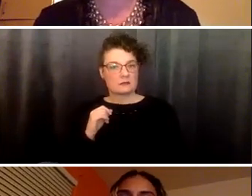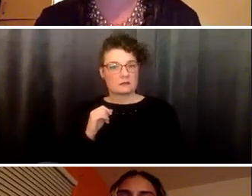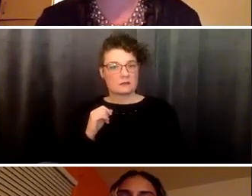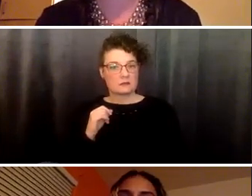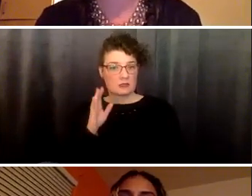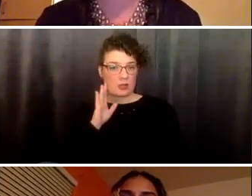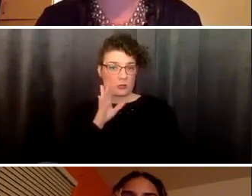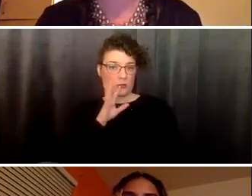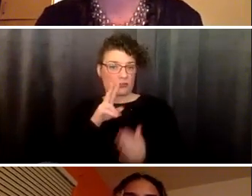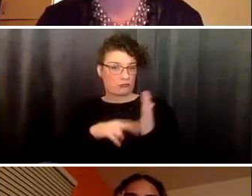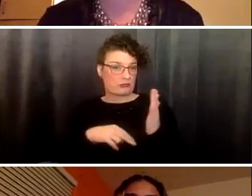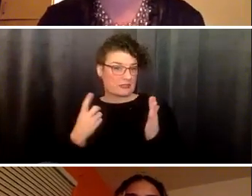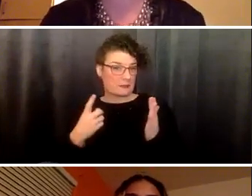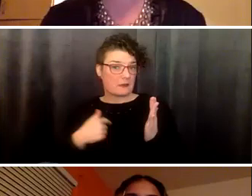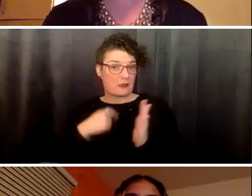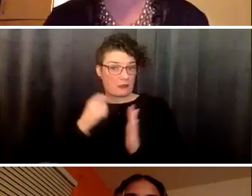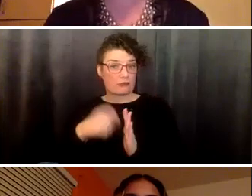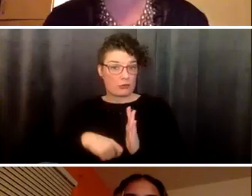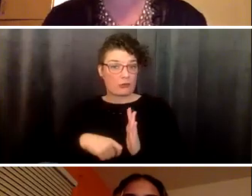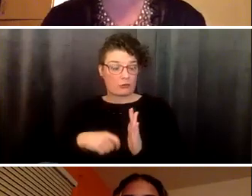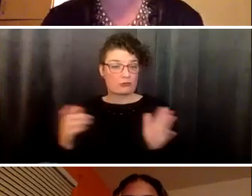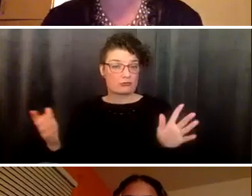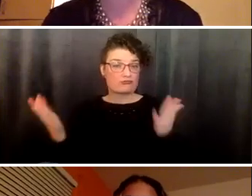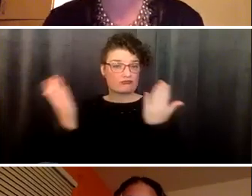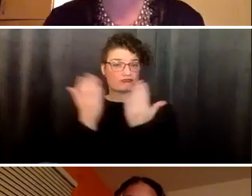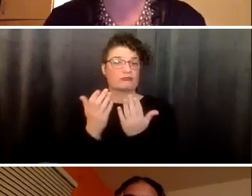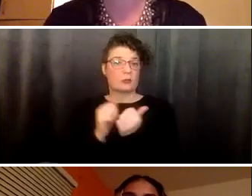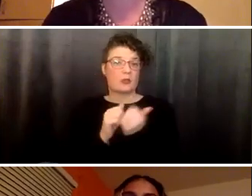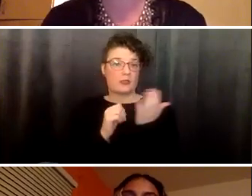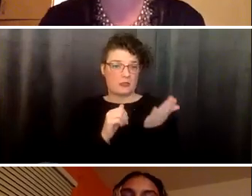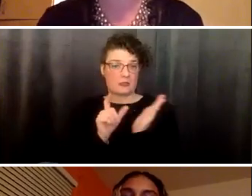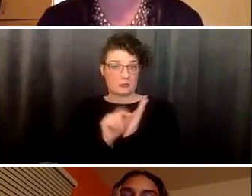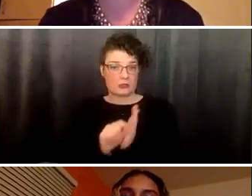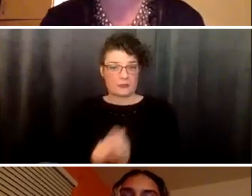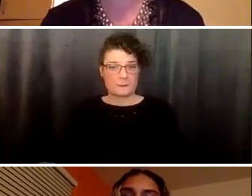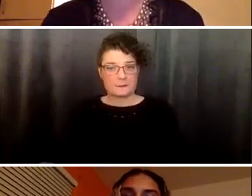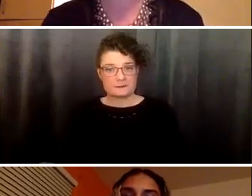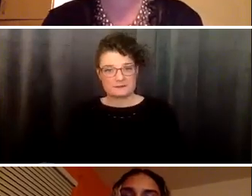a piece that I wrote to accompany this print.